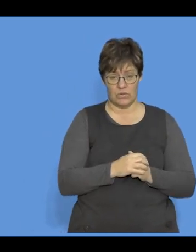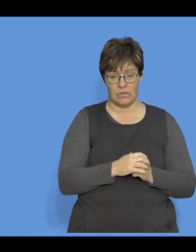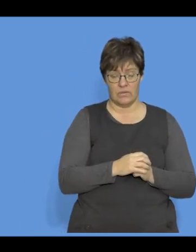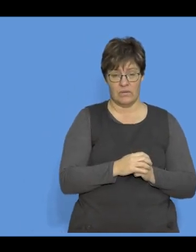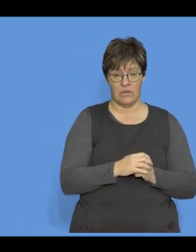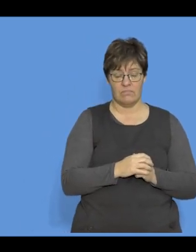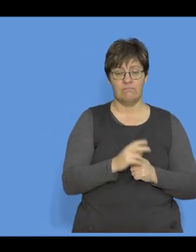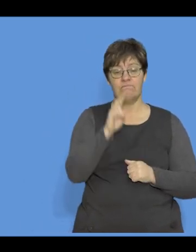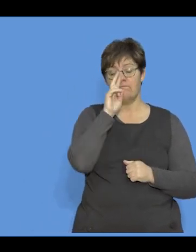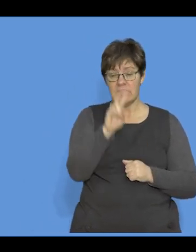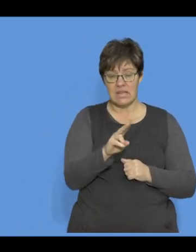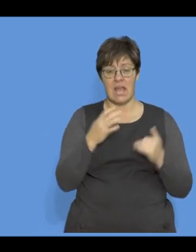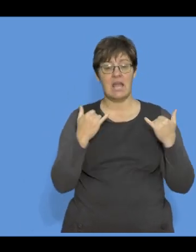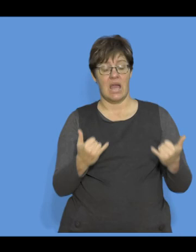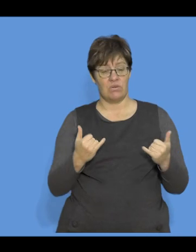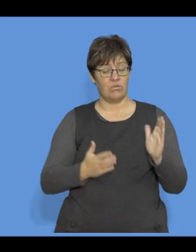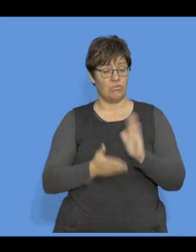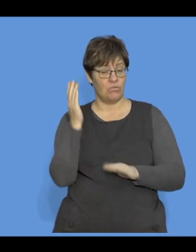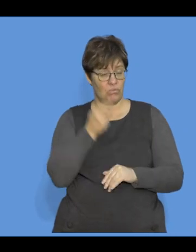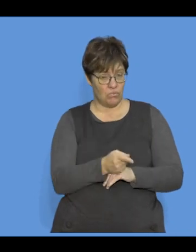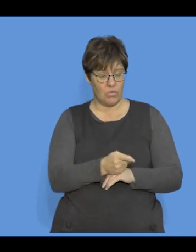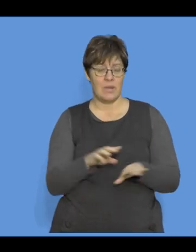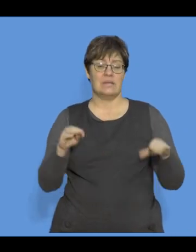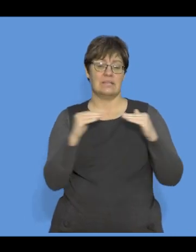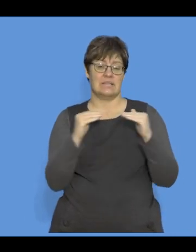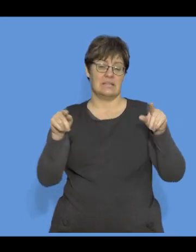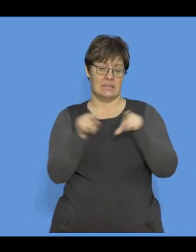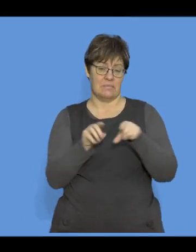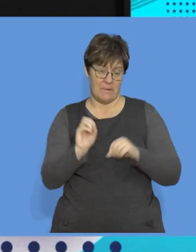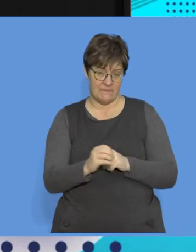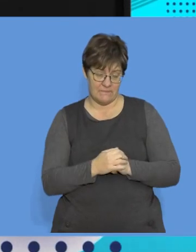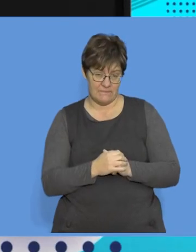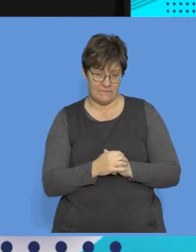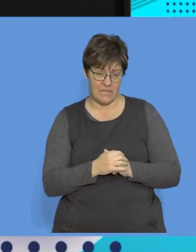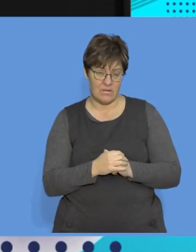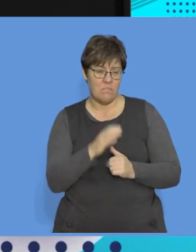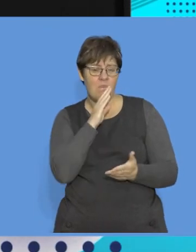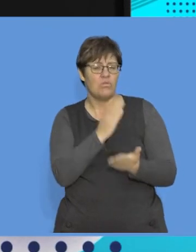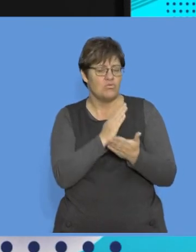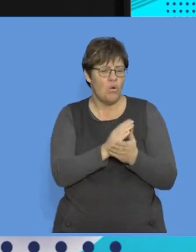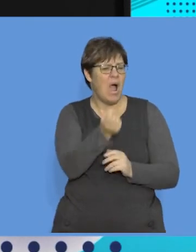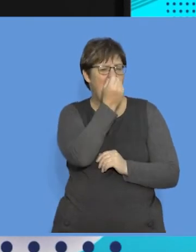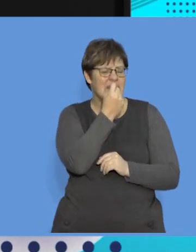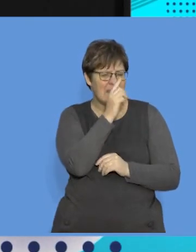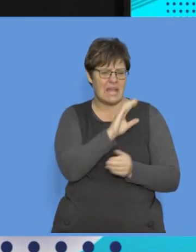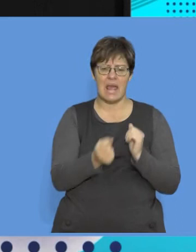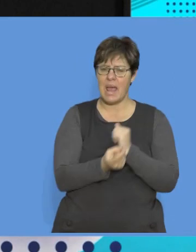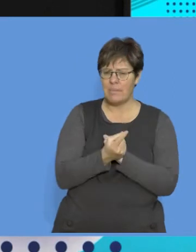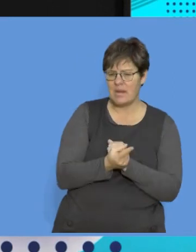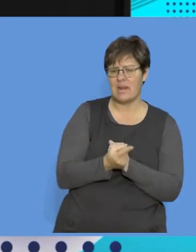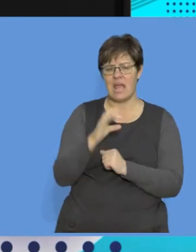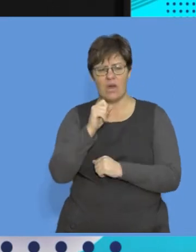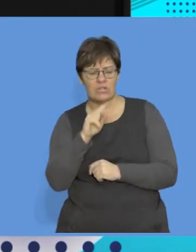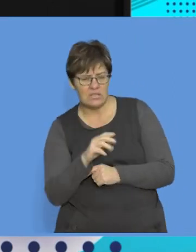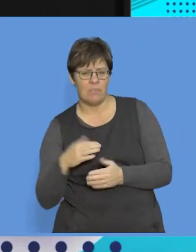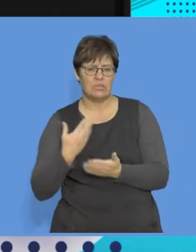the current through here will be the same. So please make sure you understand what's happening in terms of current and potential